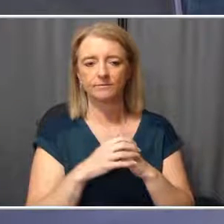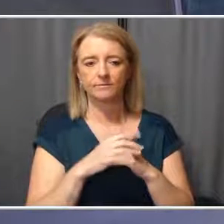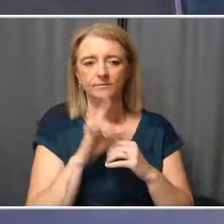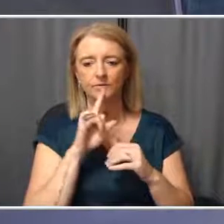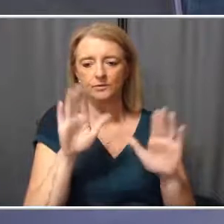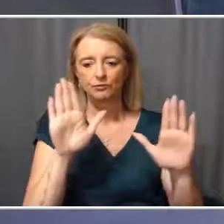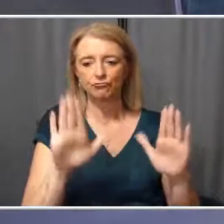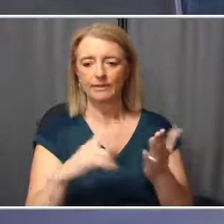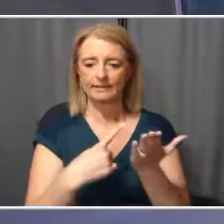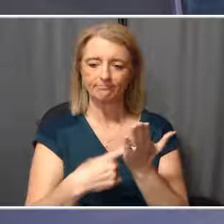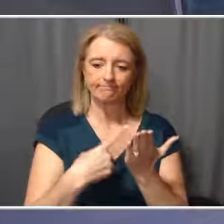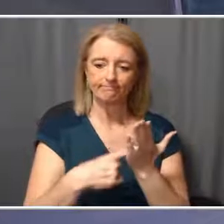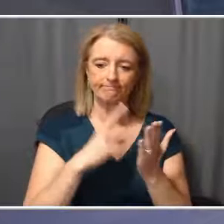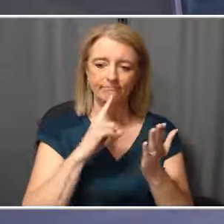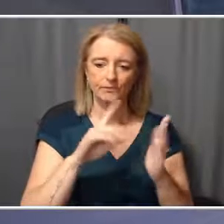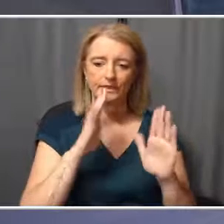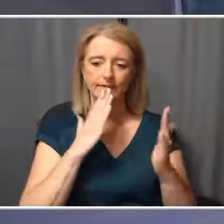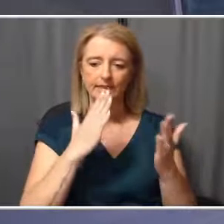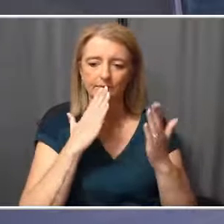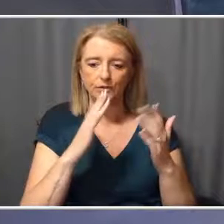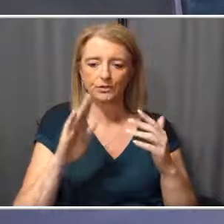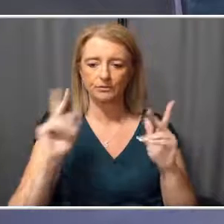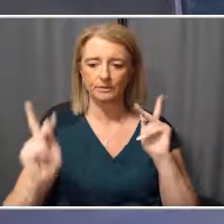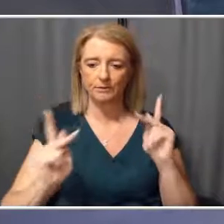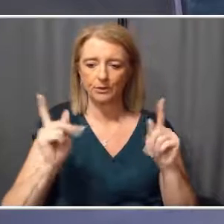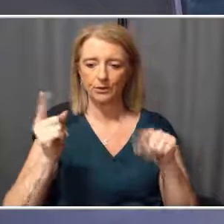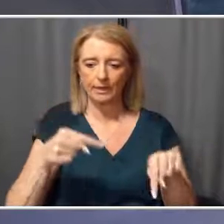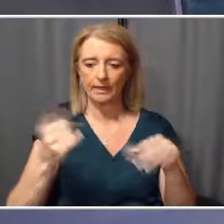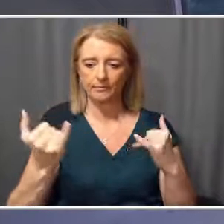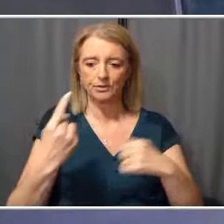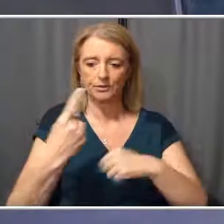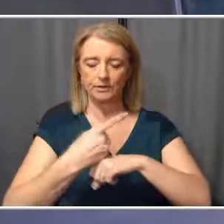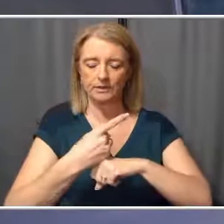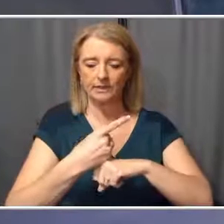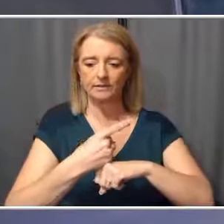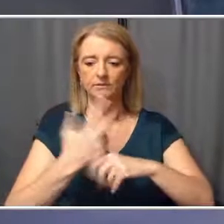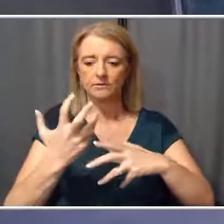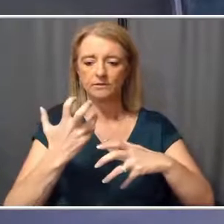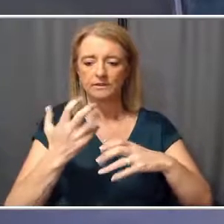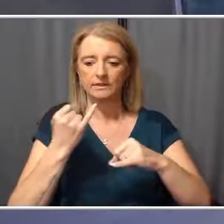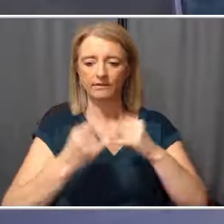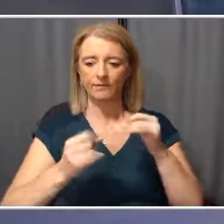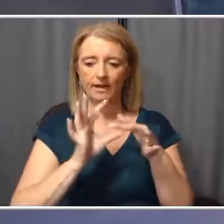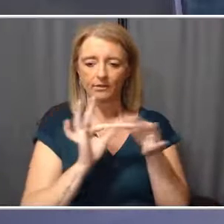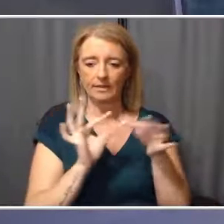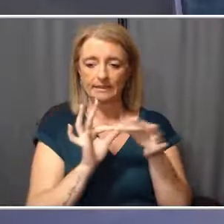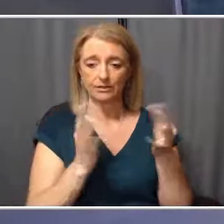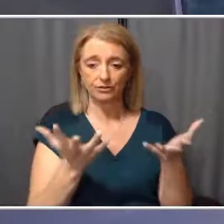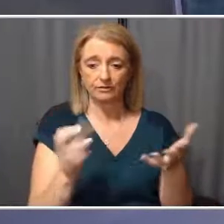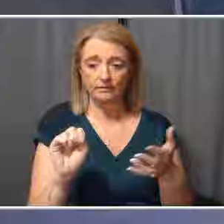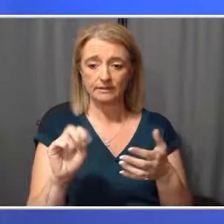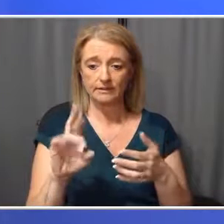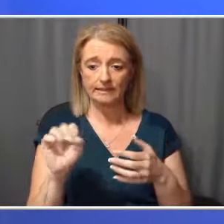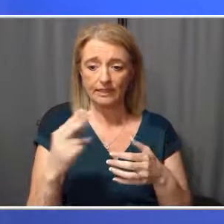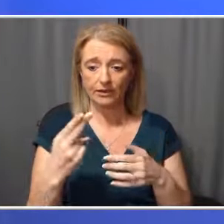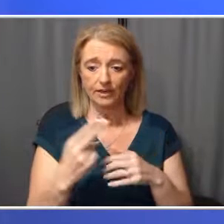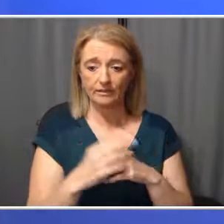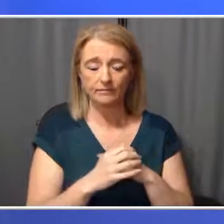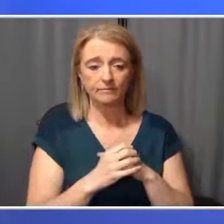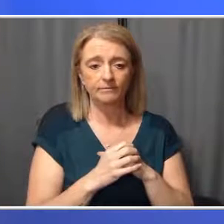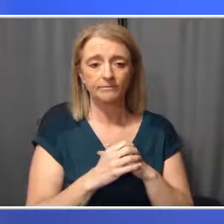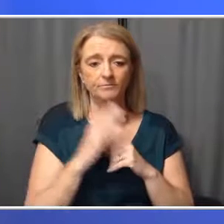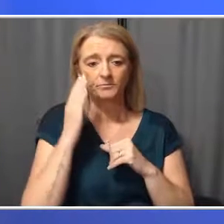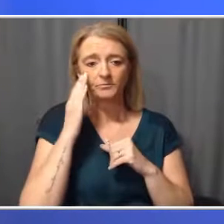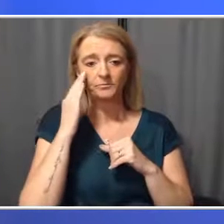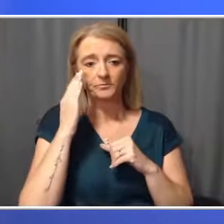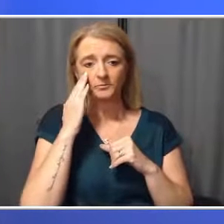me that means being as persistent, pushy, not taking no as an answer as best you can. You know, you don't have to be